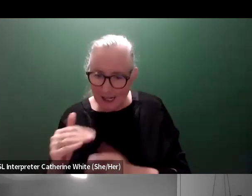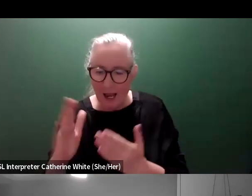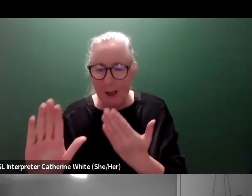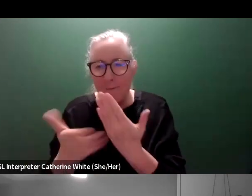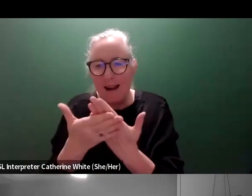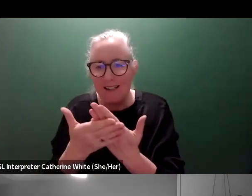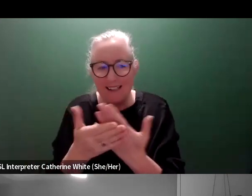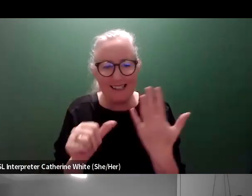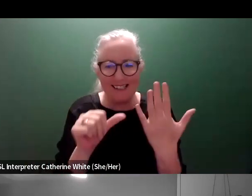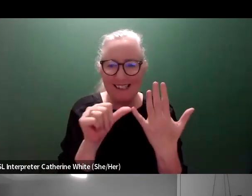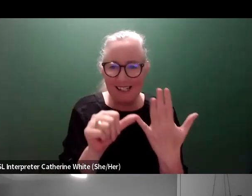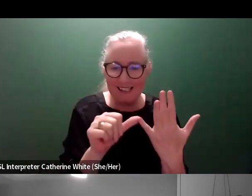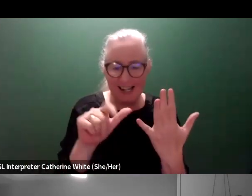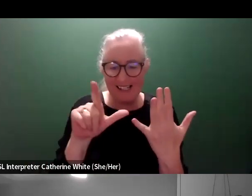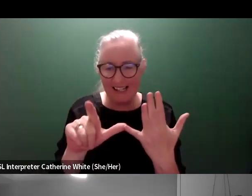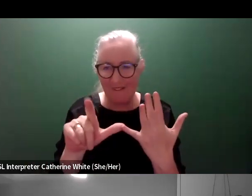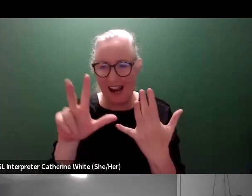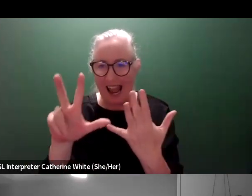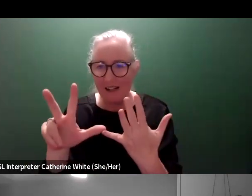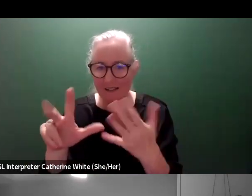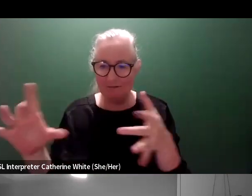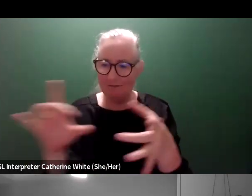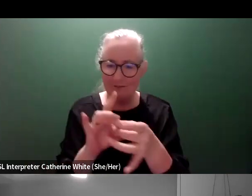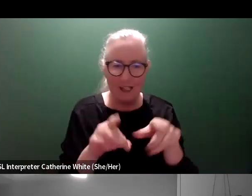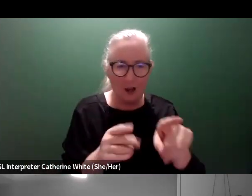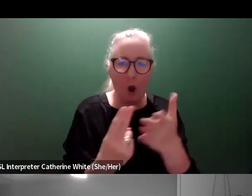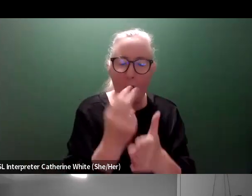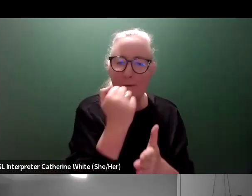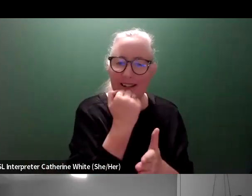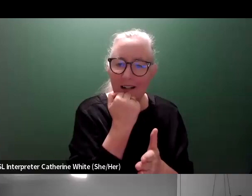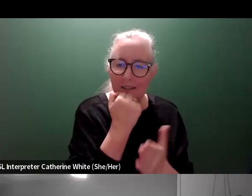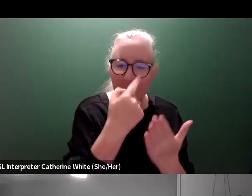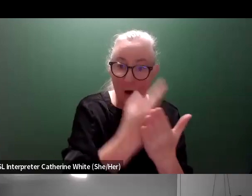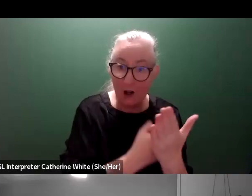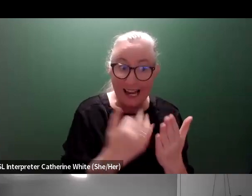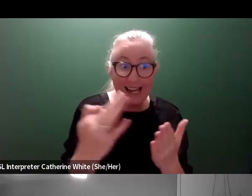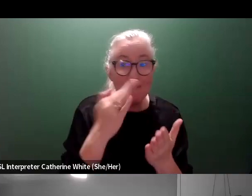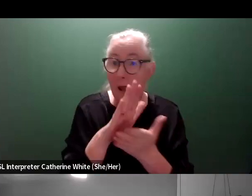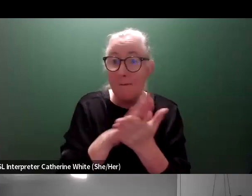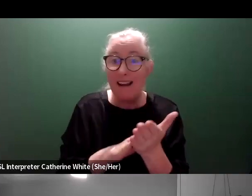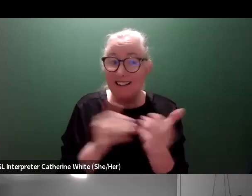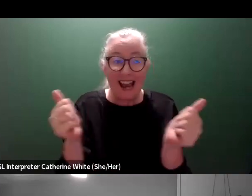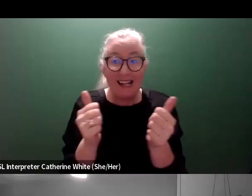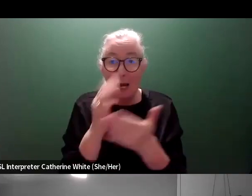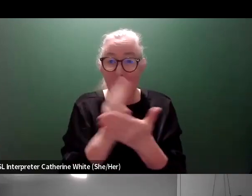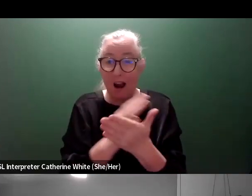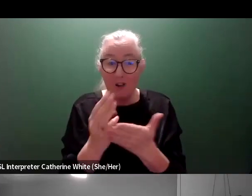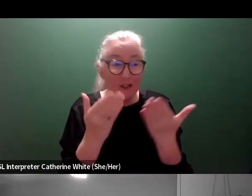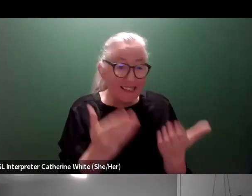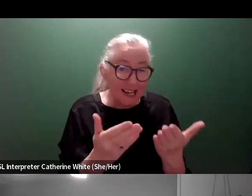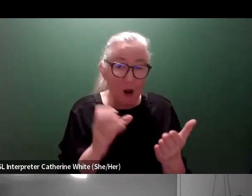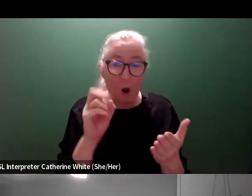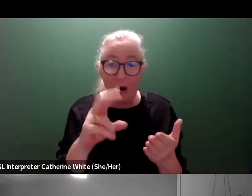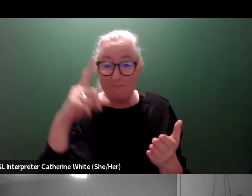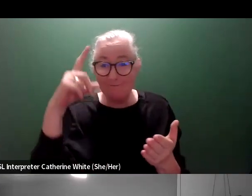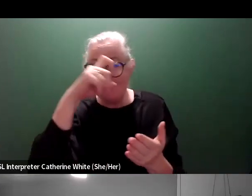appendices 6, 7, and 8 in the updated policy. If you missed any of today's session or had any difficulty